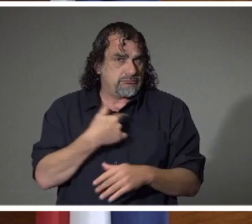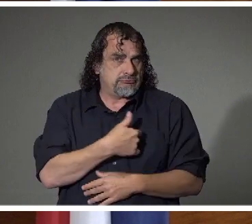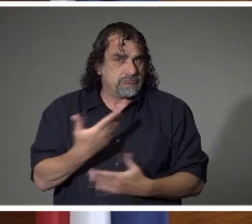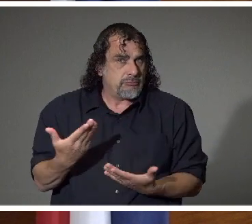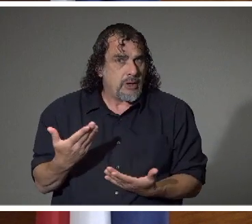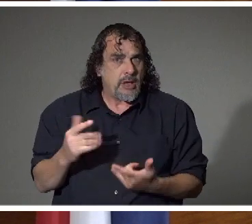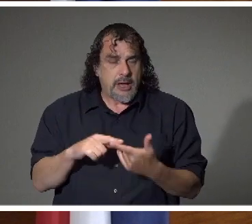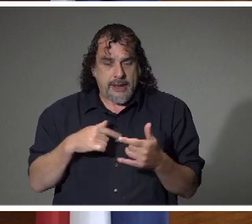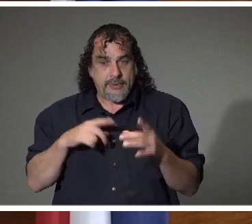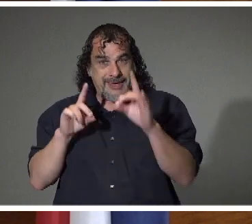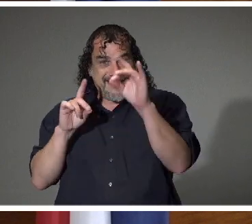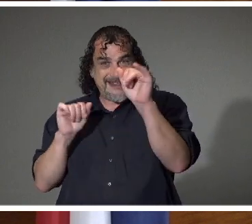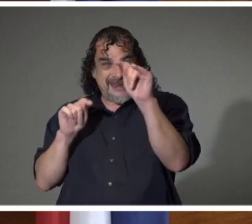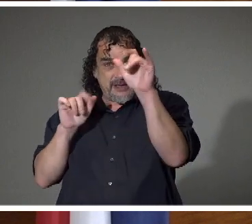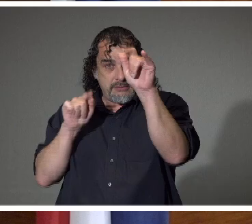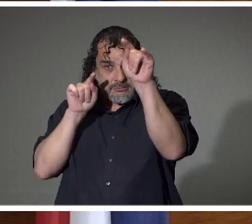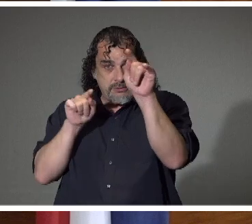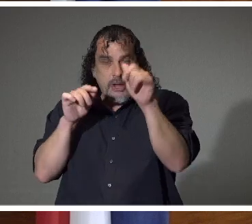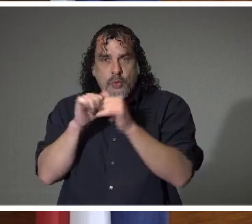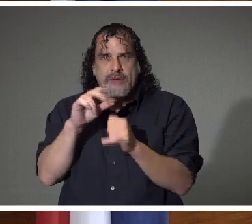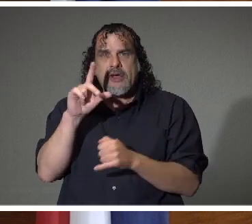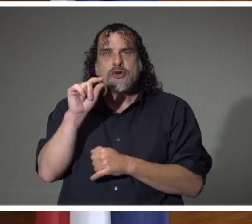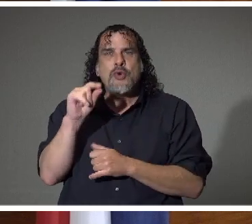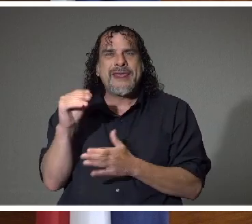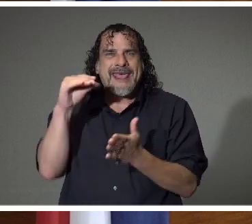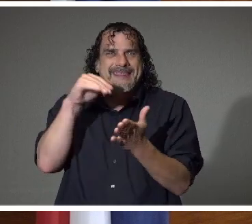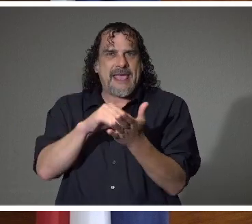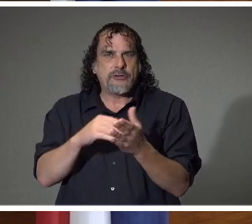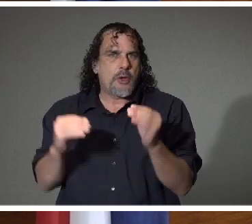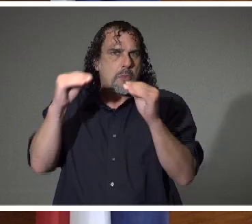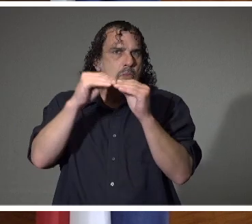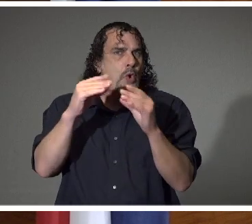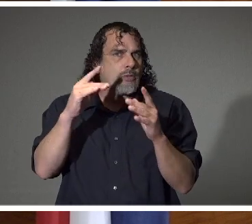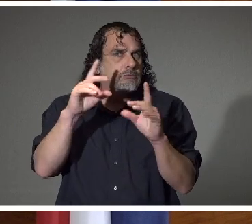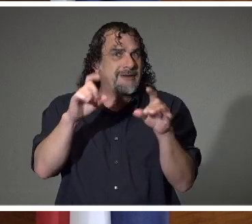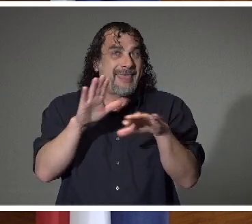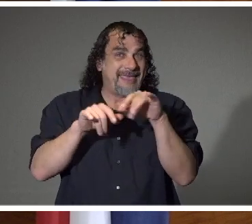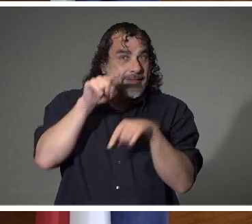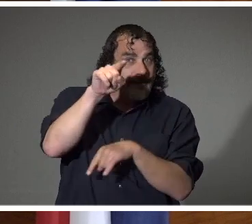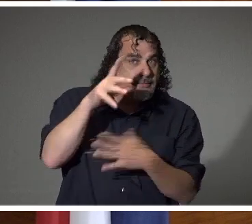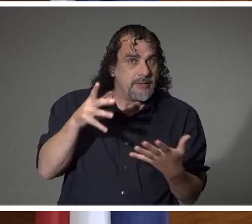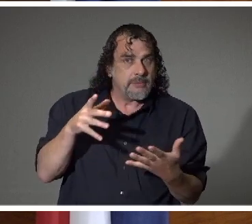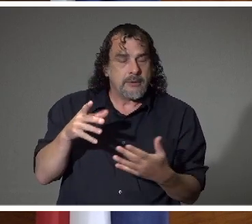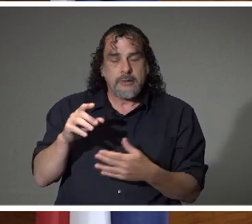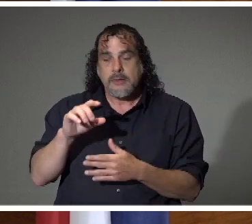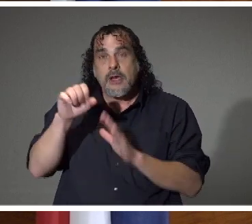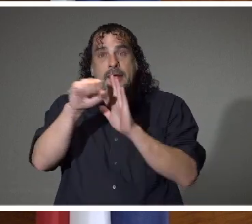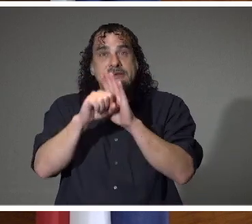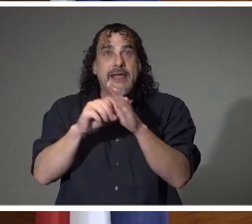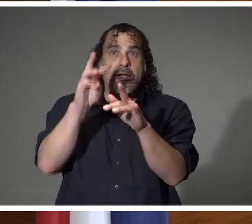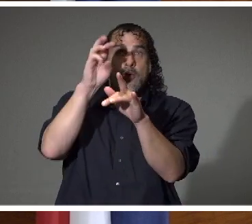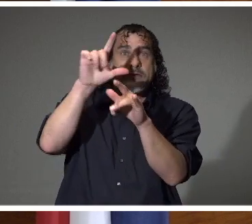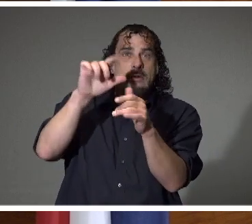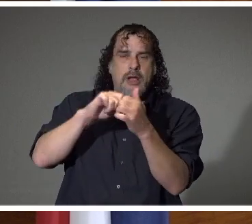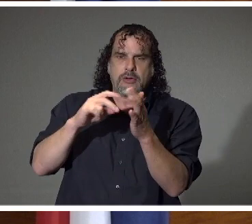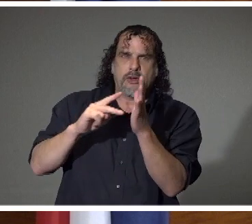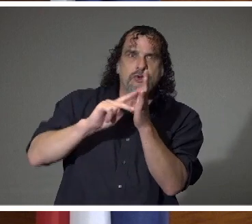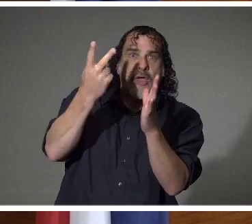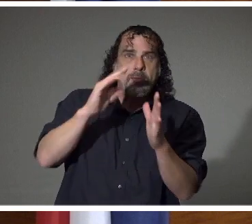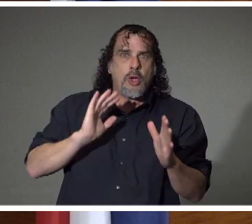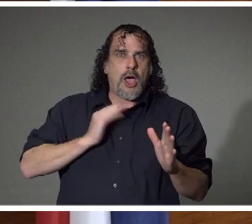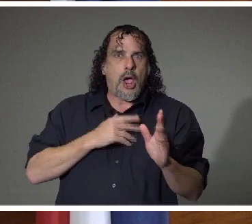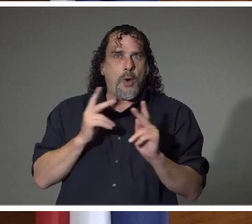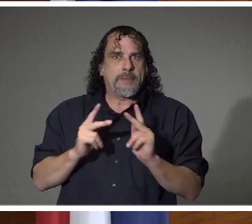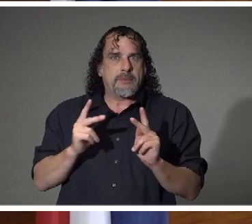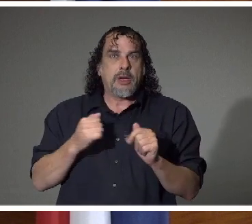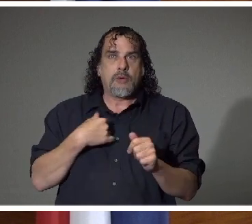data suggests that we've done about 20,000 more tests than them. The state of Wisconsin has double our population, and we've